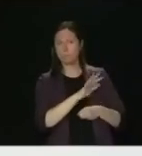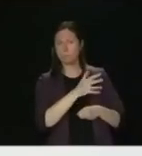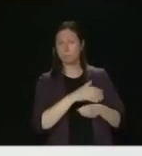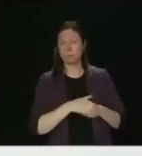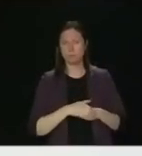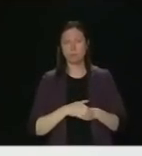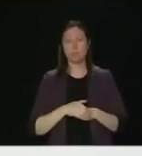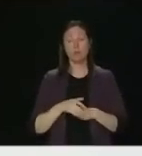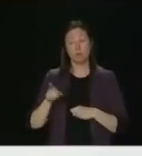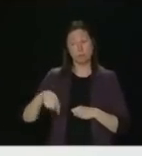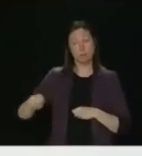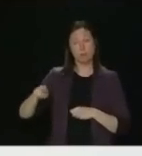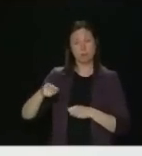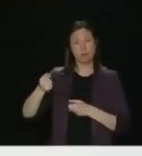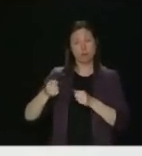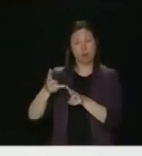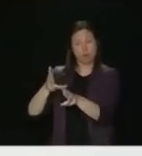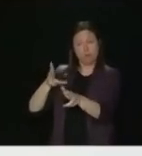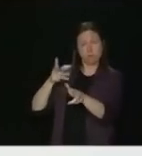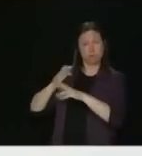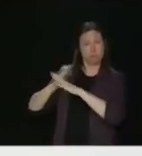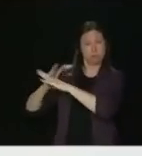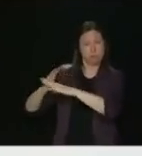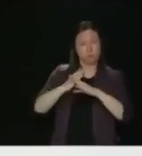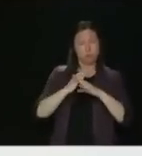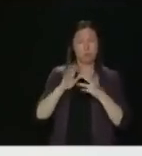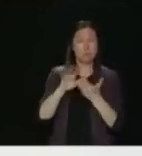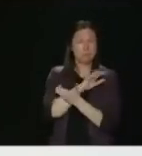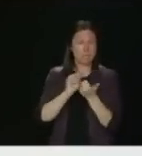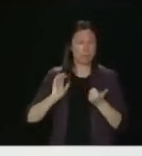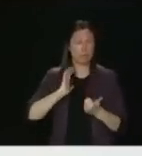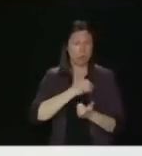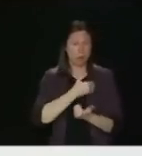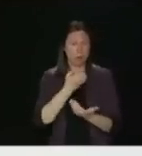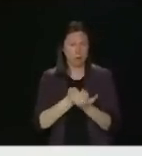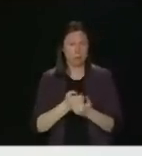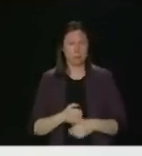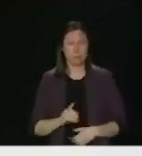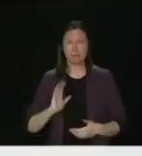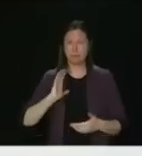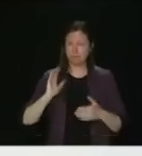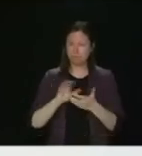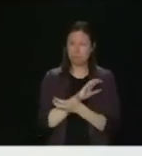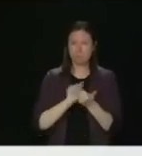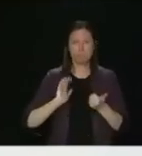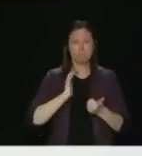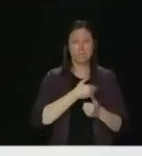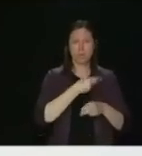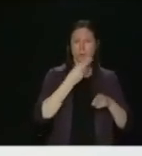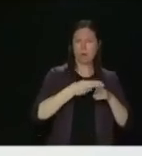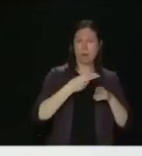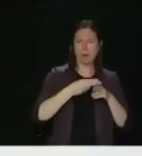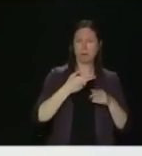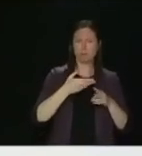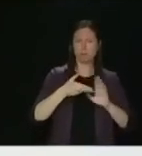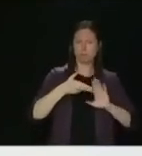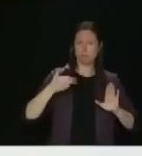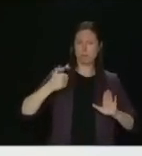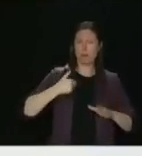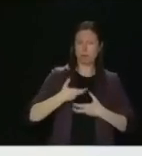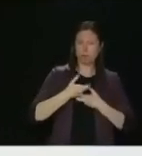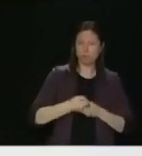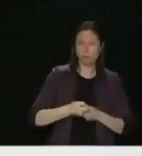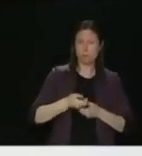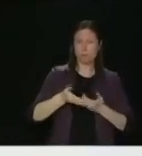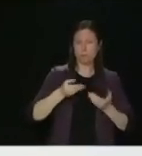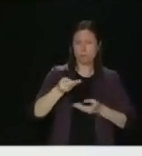are doing great damage to Canada's economy and to our reputation as a reliable trading